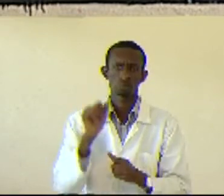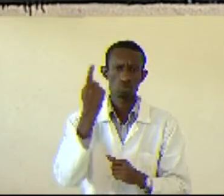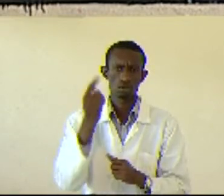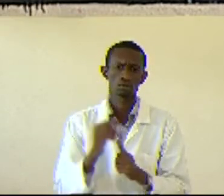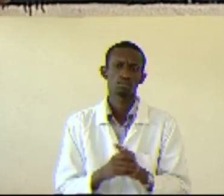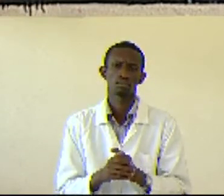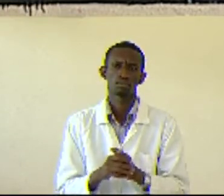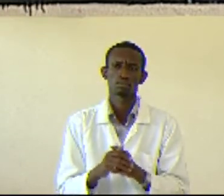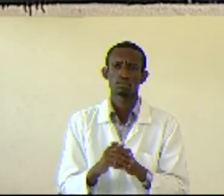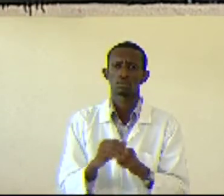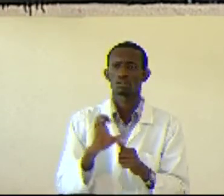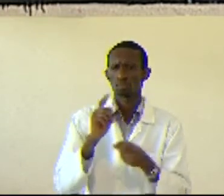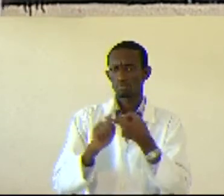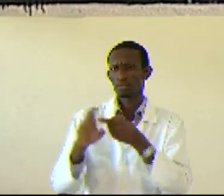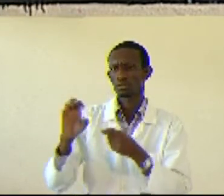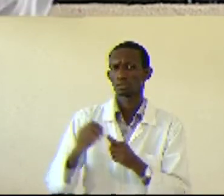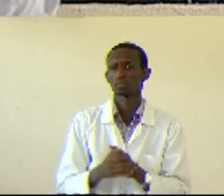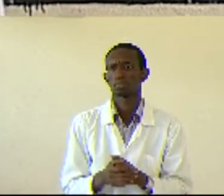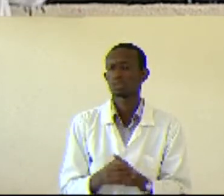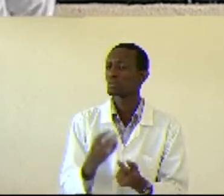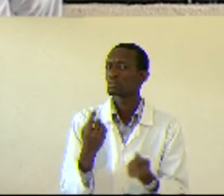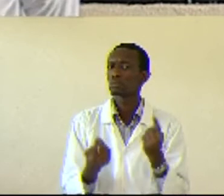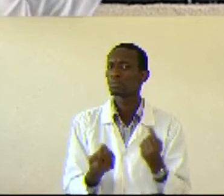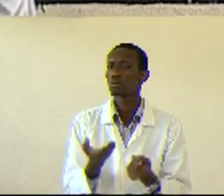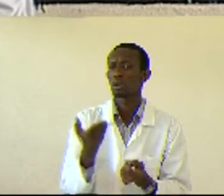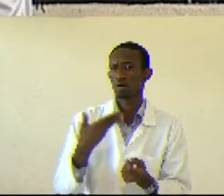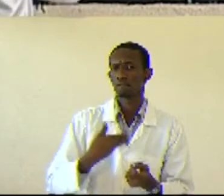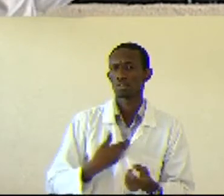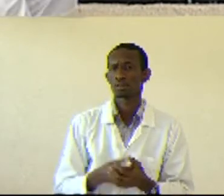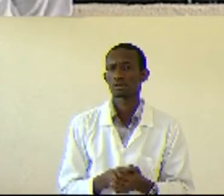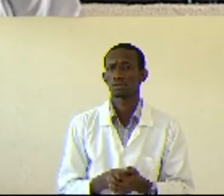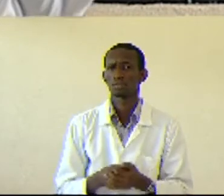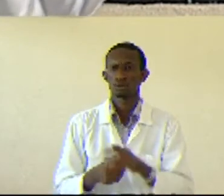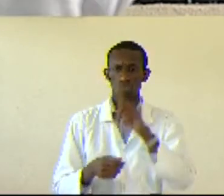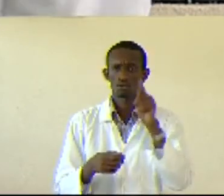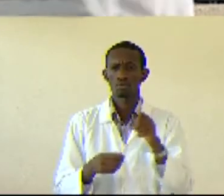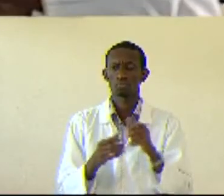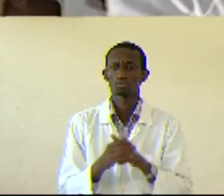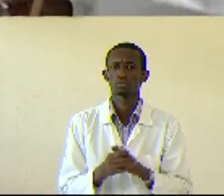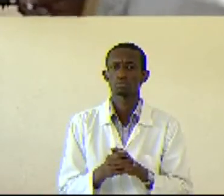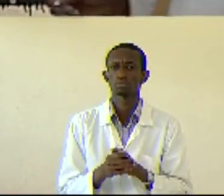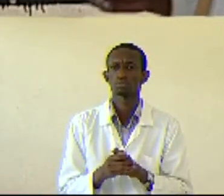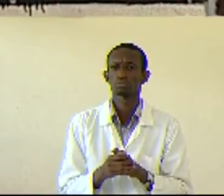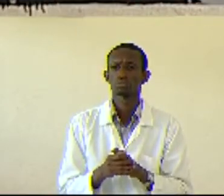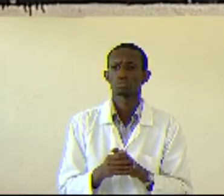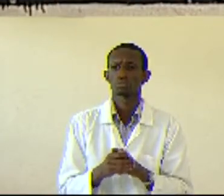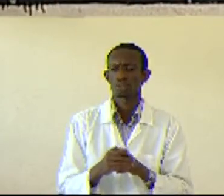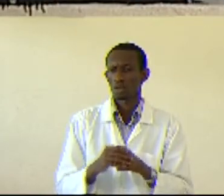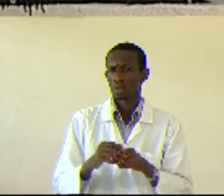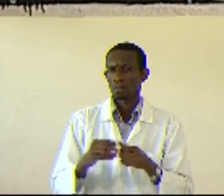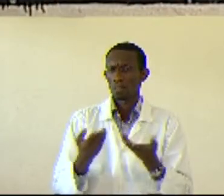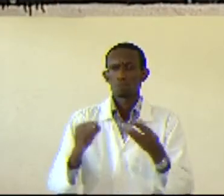1, then plus c. In the case I have integral of a linear expression